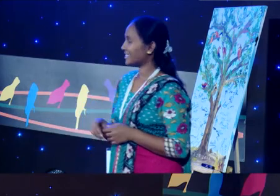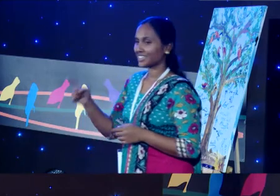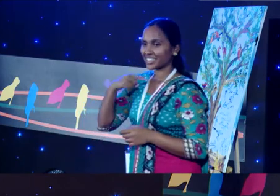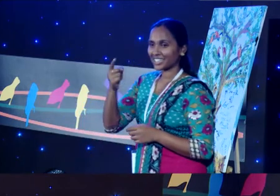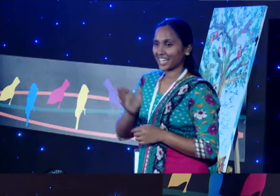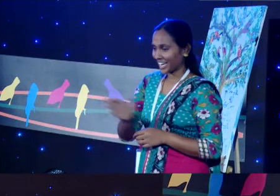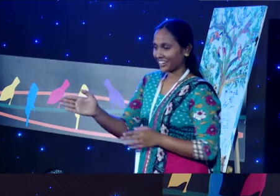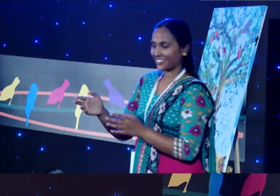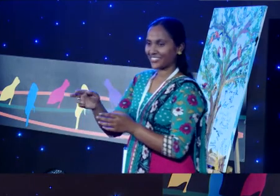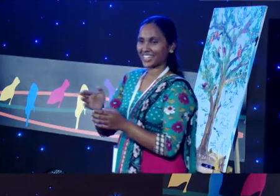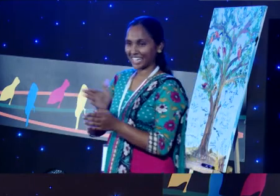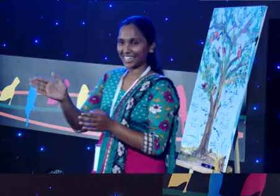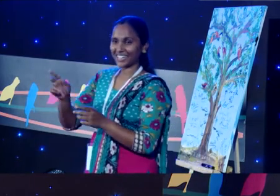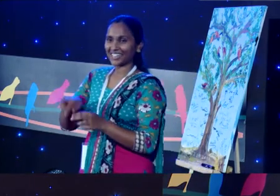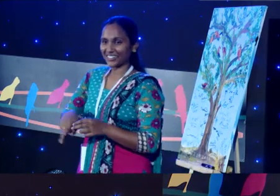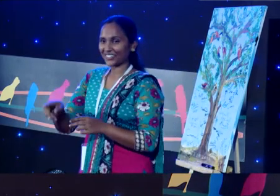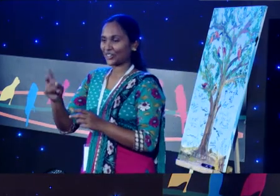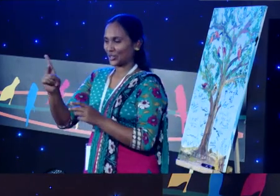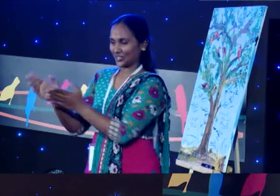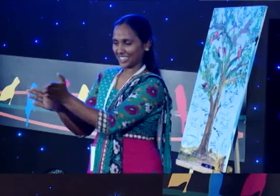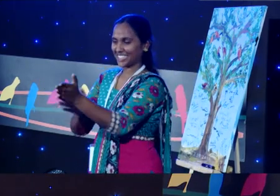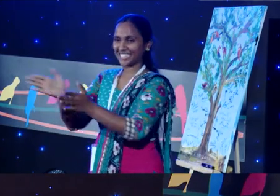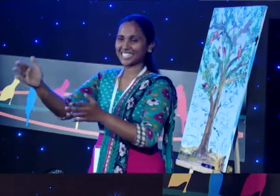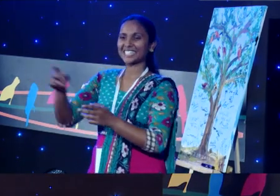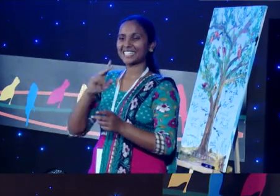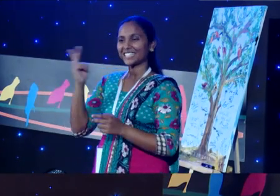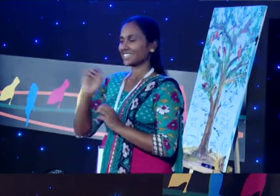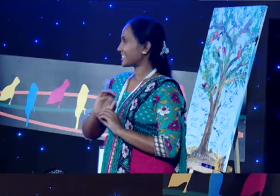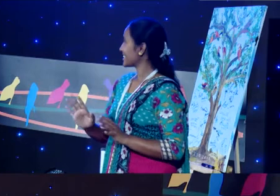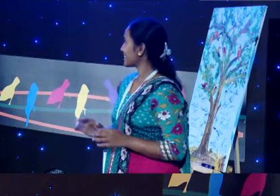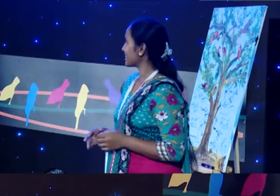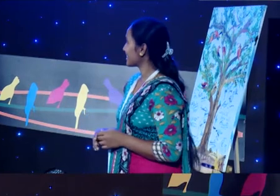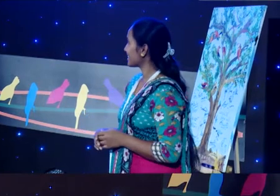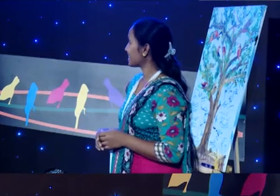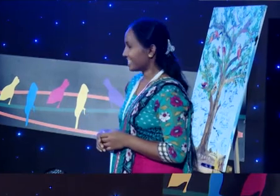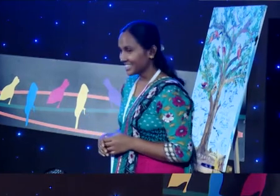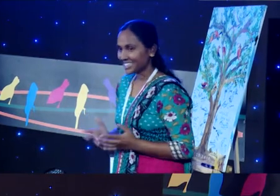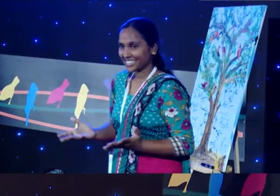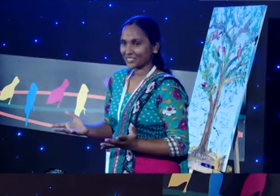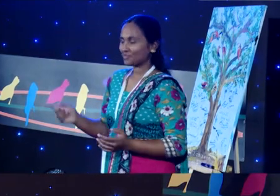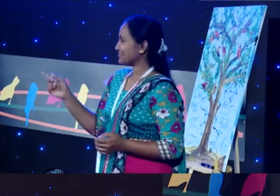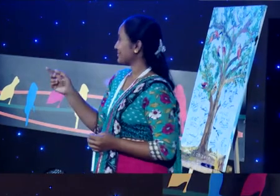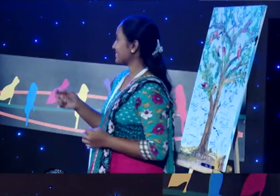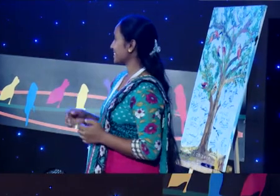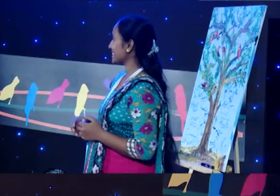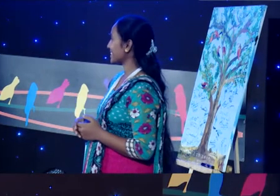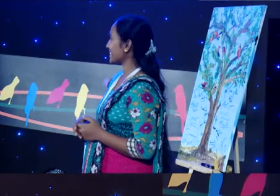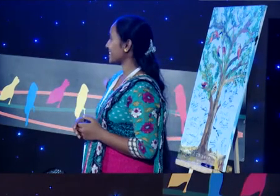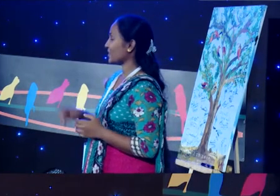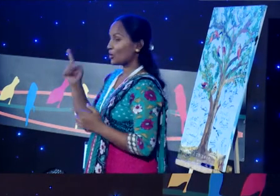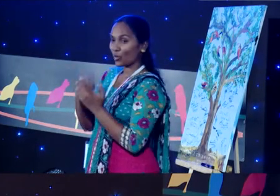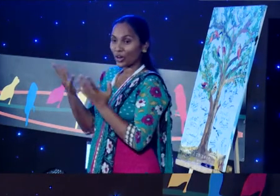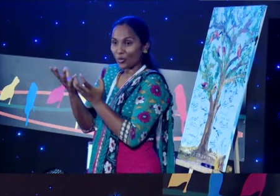and that's there it is. And he just stood there dumbfounded, and he said, like, really? And so what he was